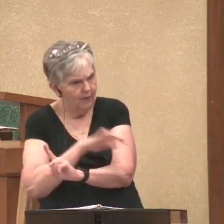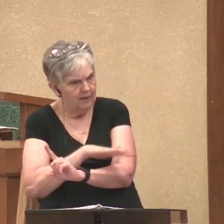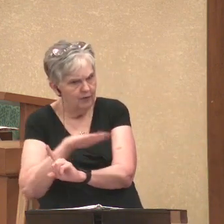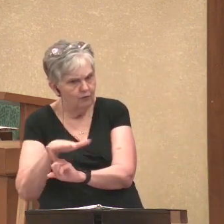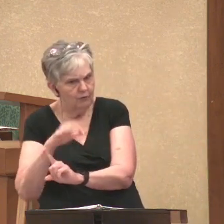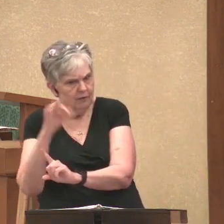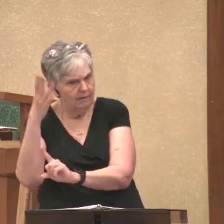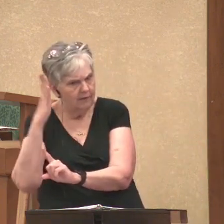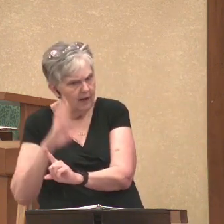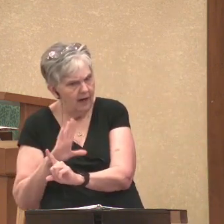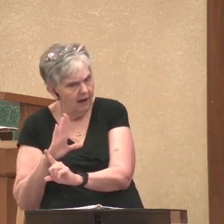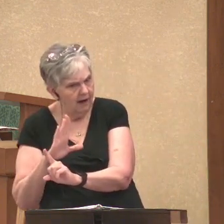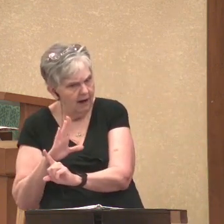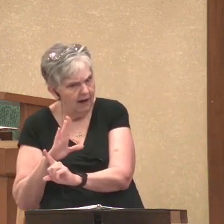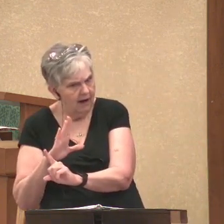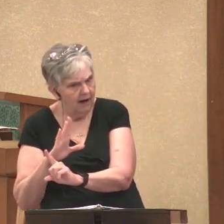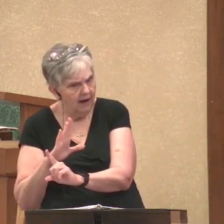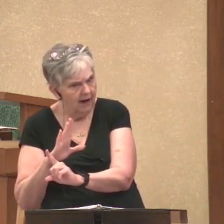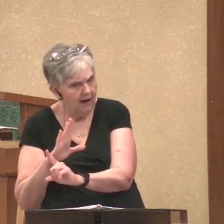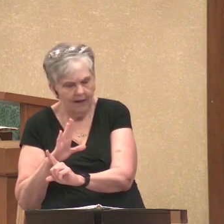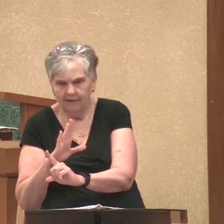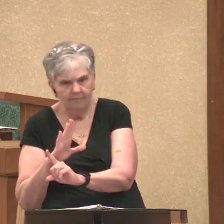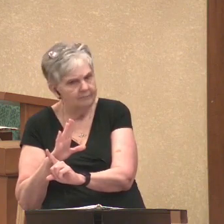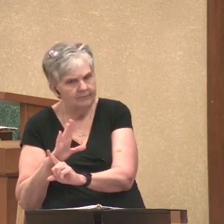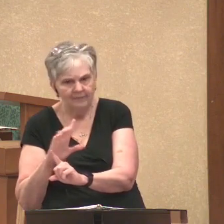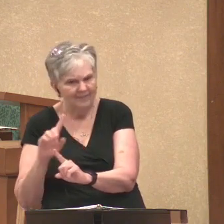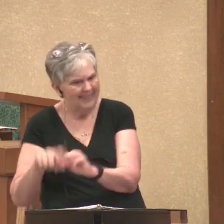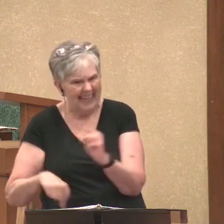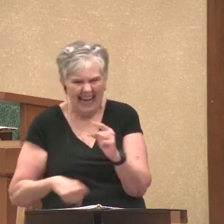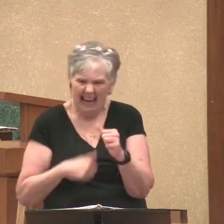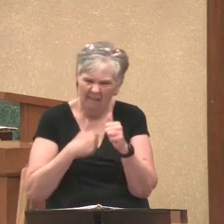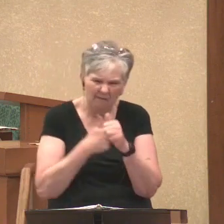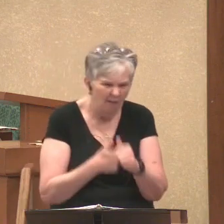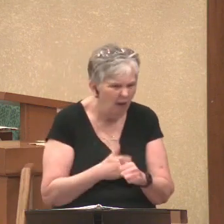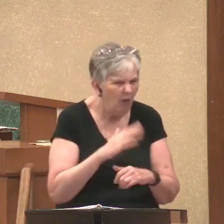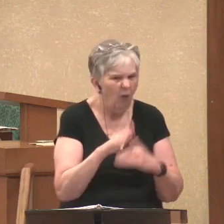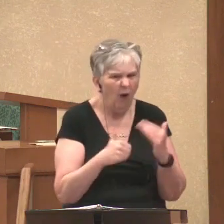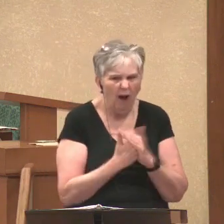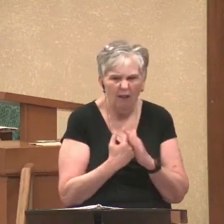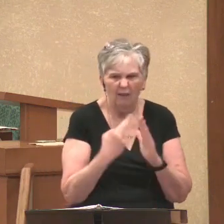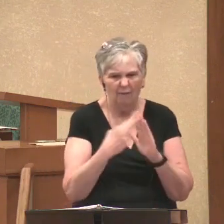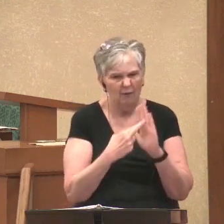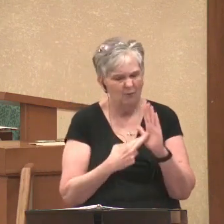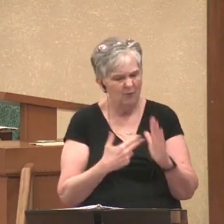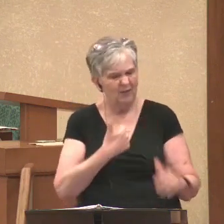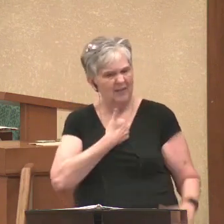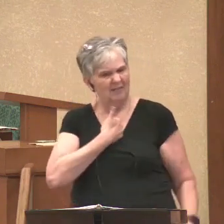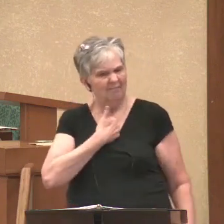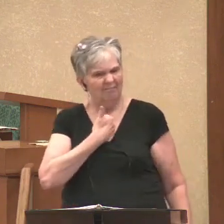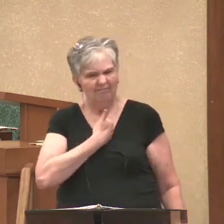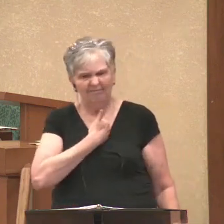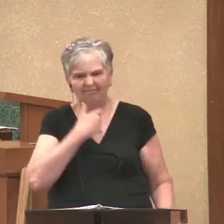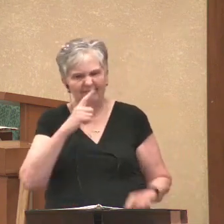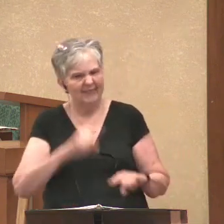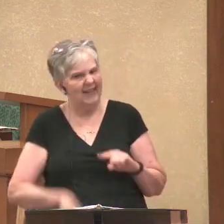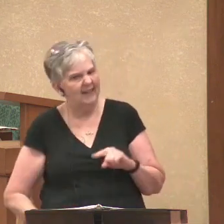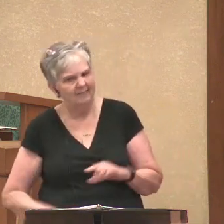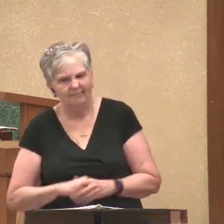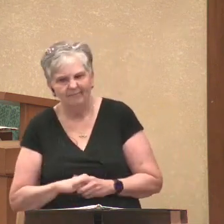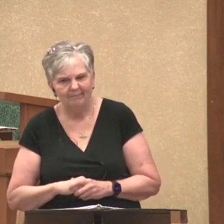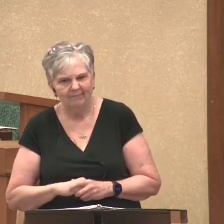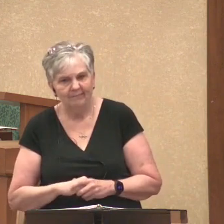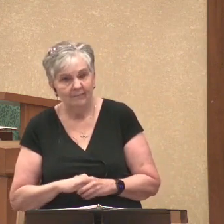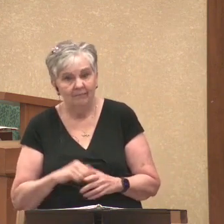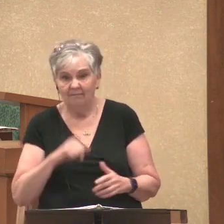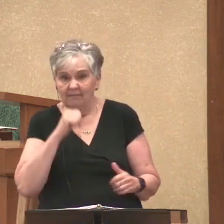of God. We can't follow all of the rules of God on our own, but we don't have to be afraid that God will